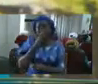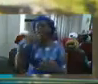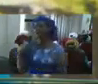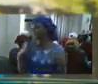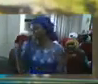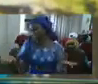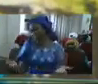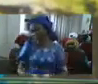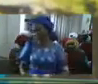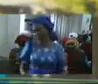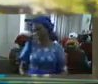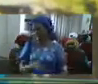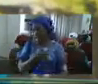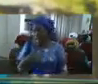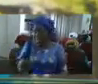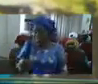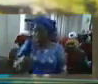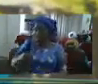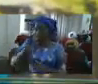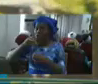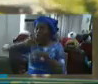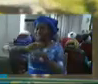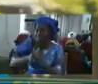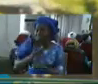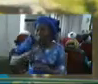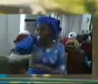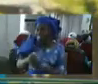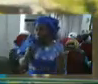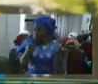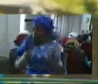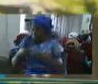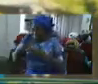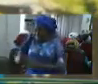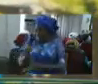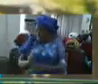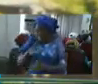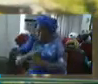And coronavirus may not even come near them at all, but fear